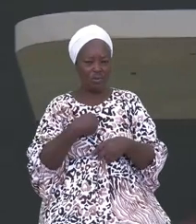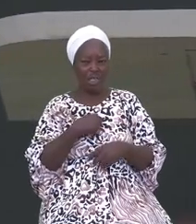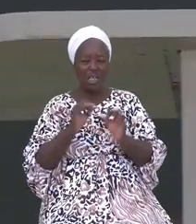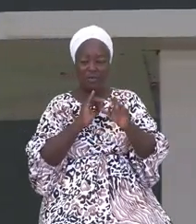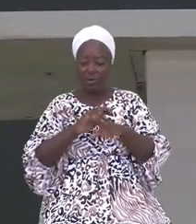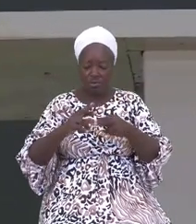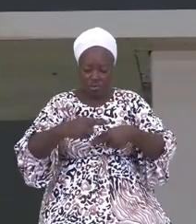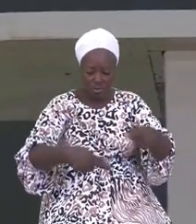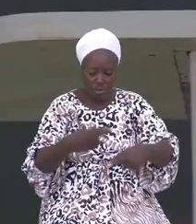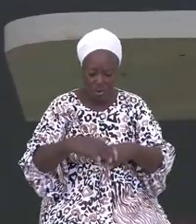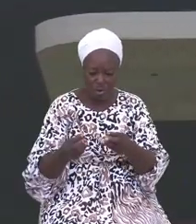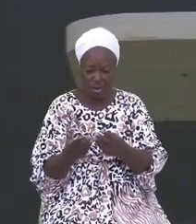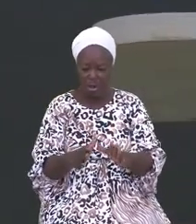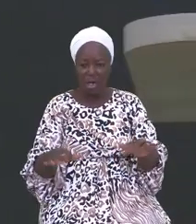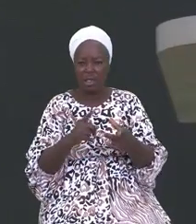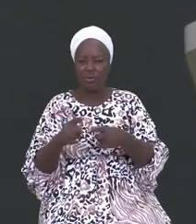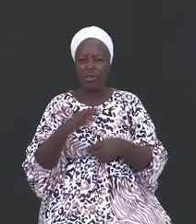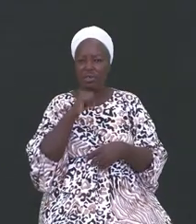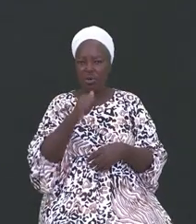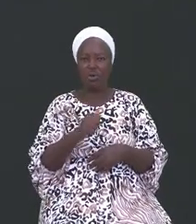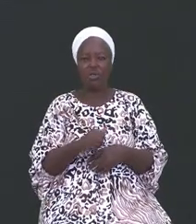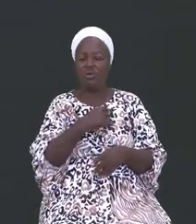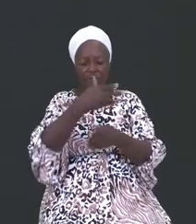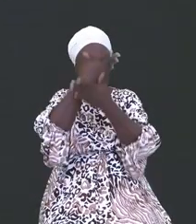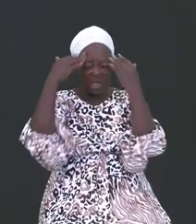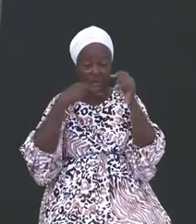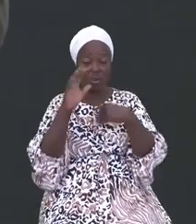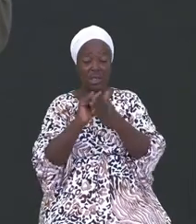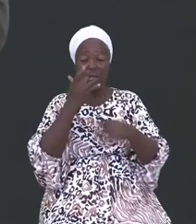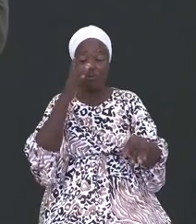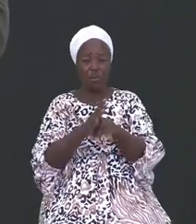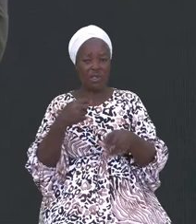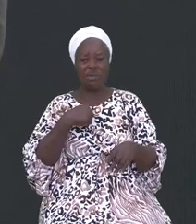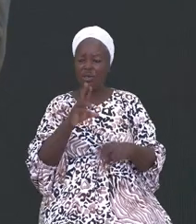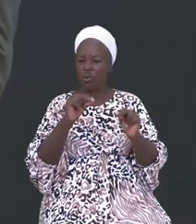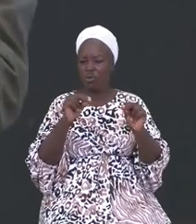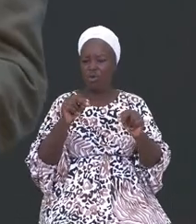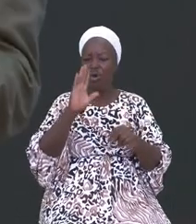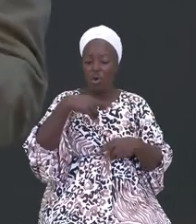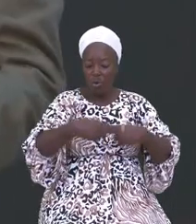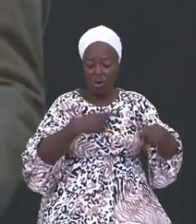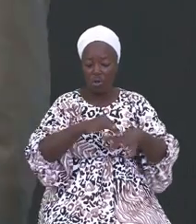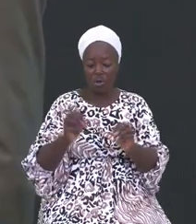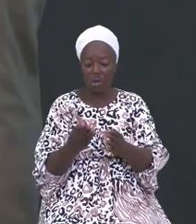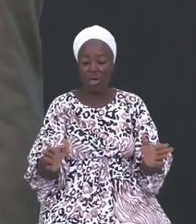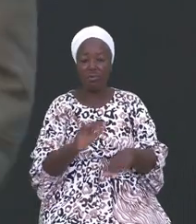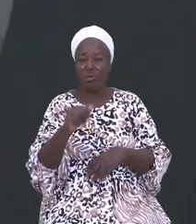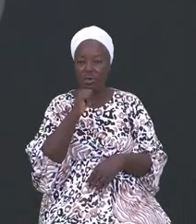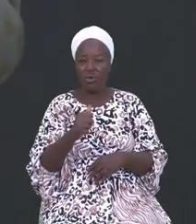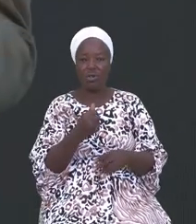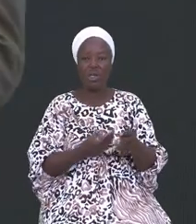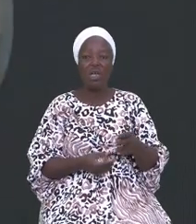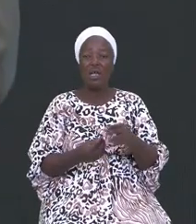the ground, he will forget what he has said. Ah, you're rolling on the ground cannot improve on the nature of God.